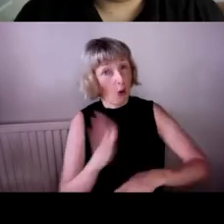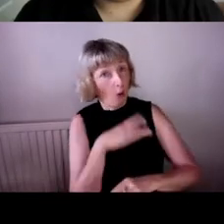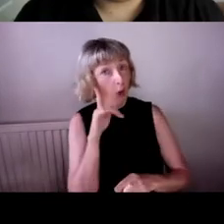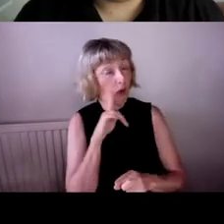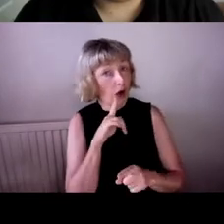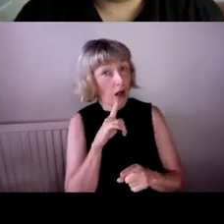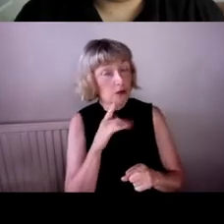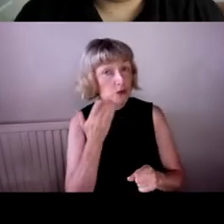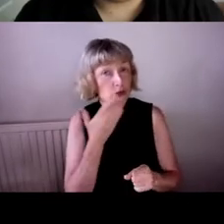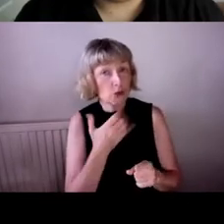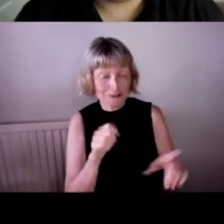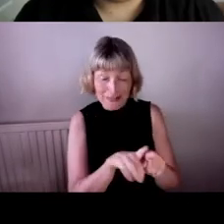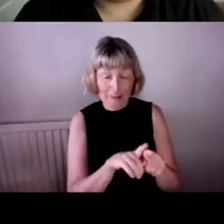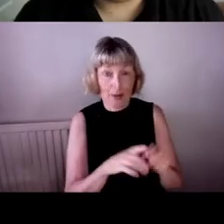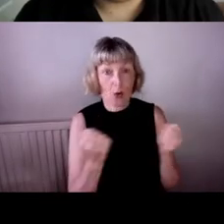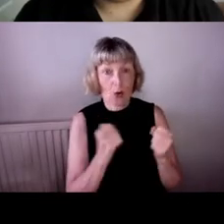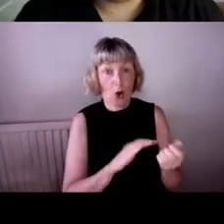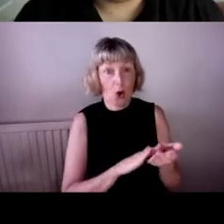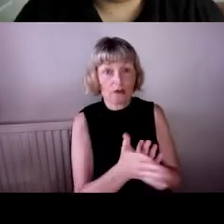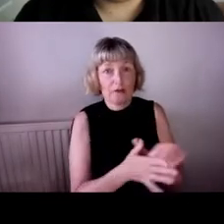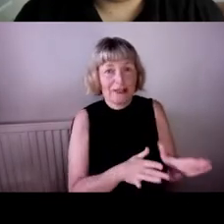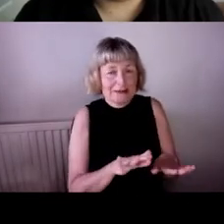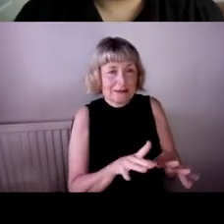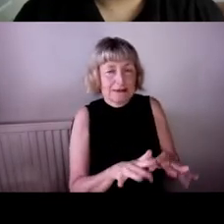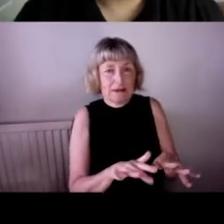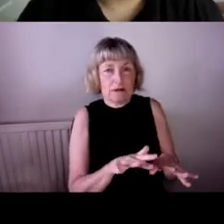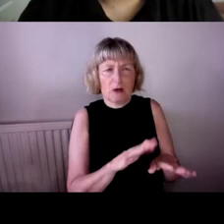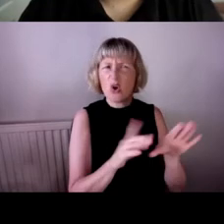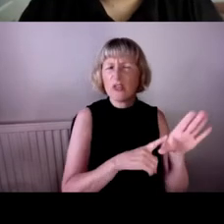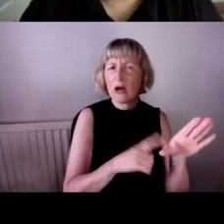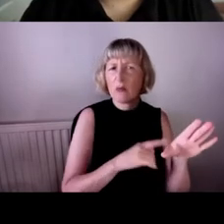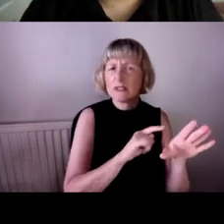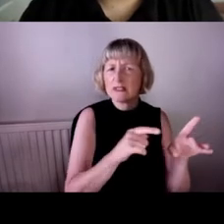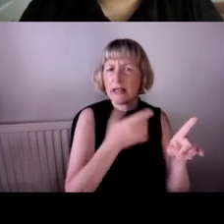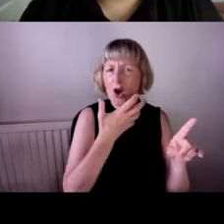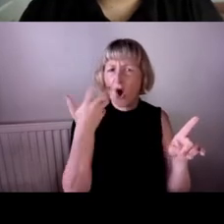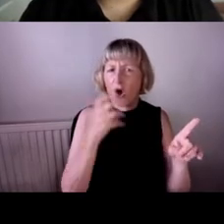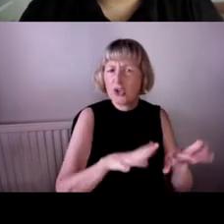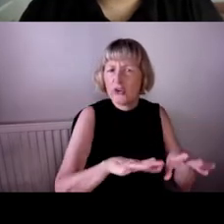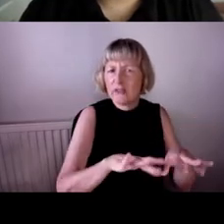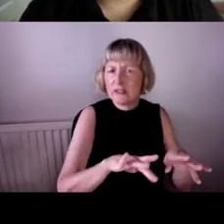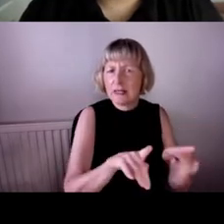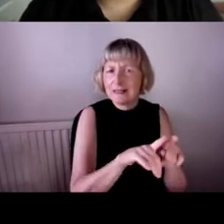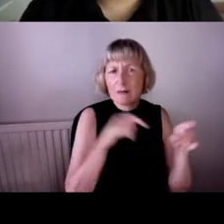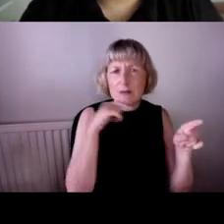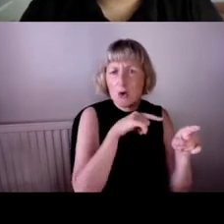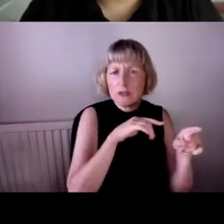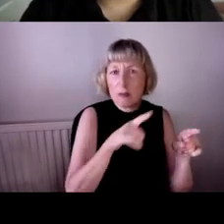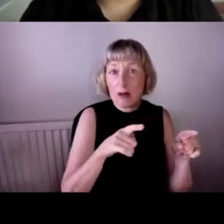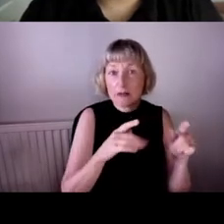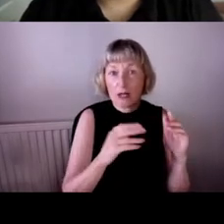had cold feet. Well, not the younger ones. The younger girls had very hot feet. Like little boys, but when we got into the sixth